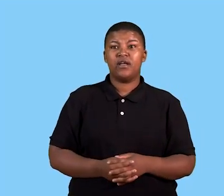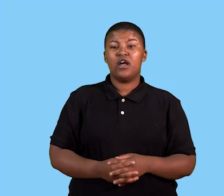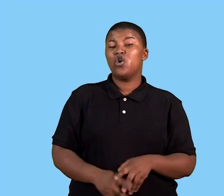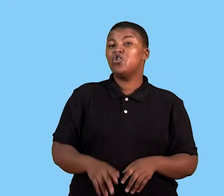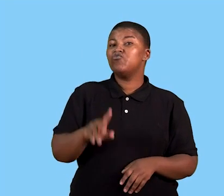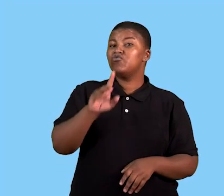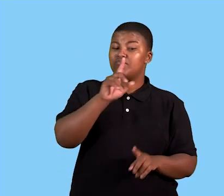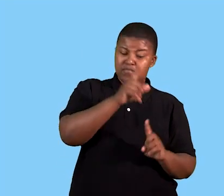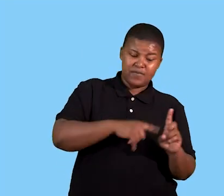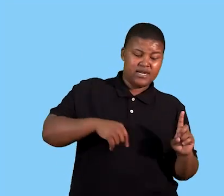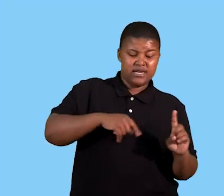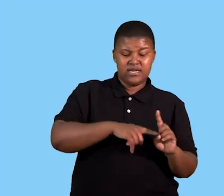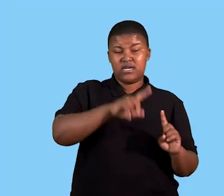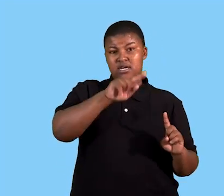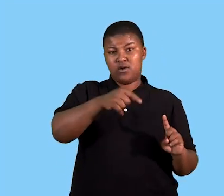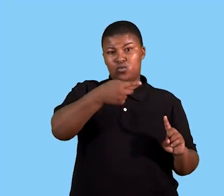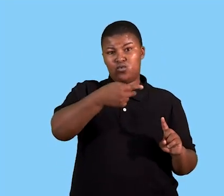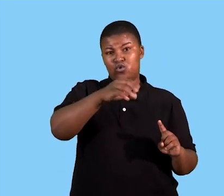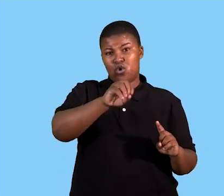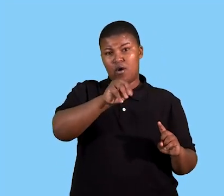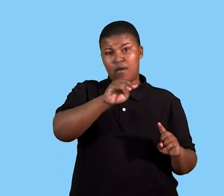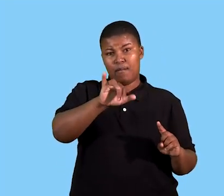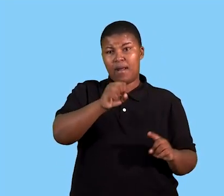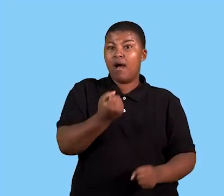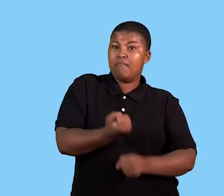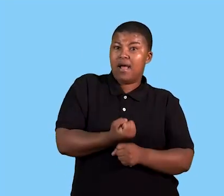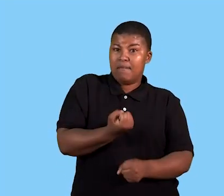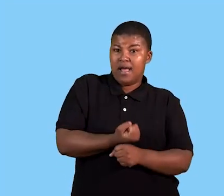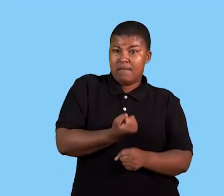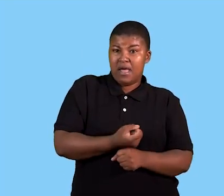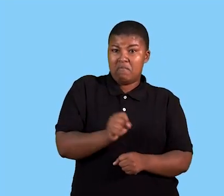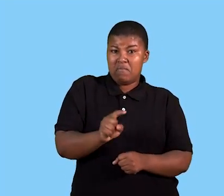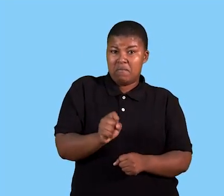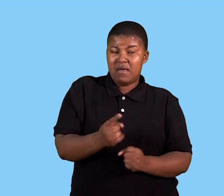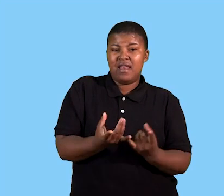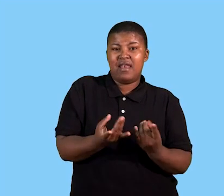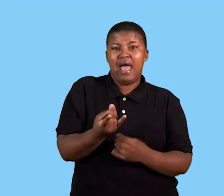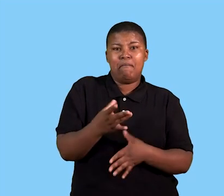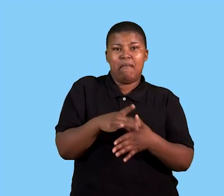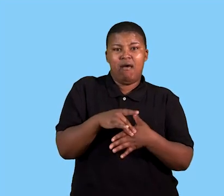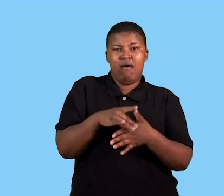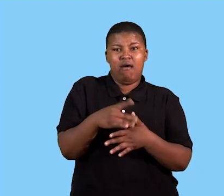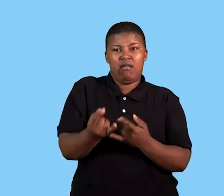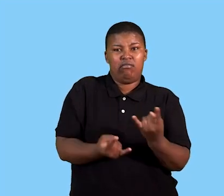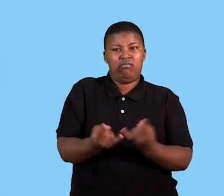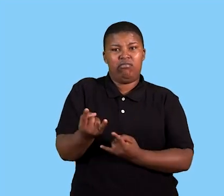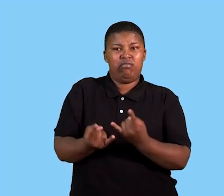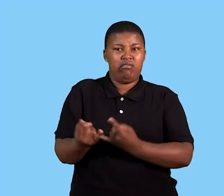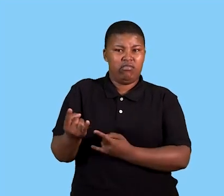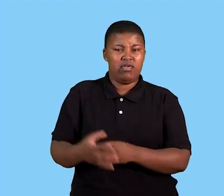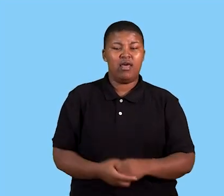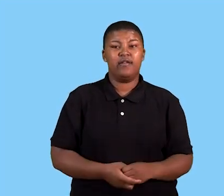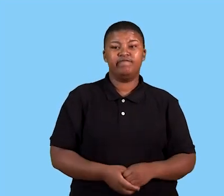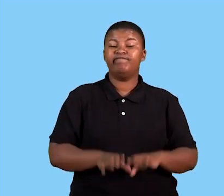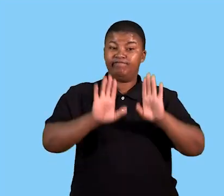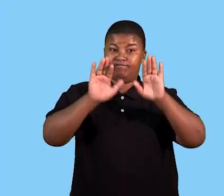Thomas produces and sells a wide variety of products. This is only an introduction. But the second line states,